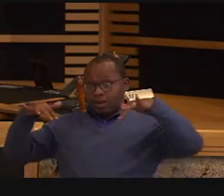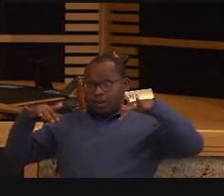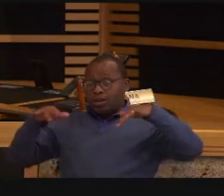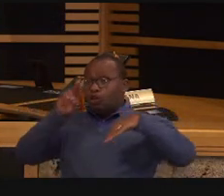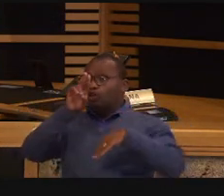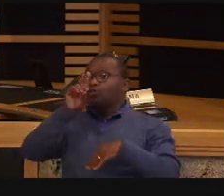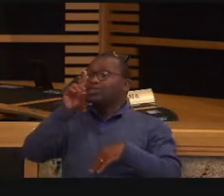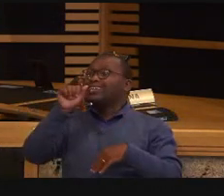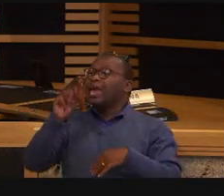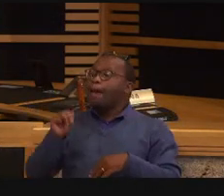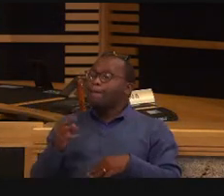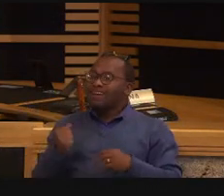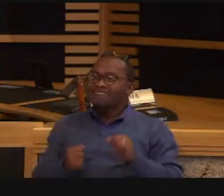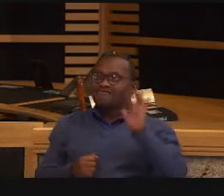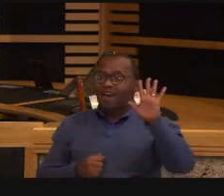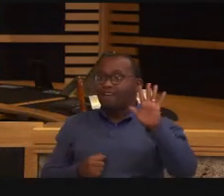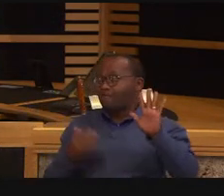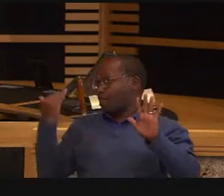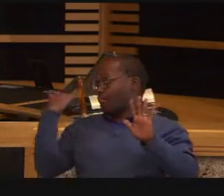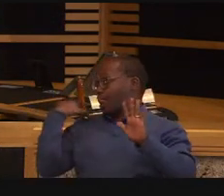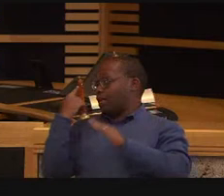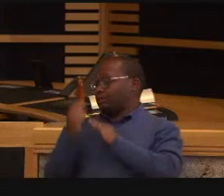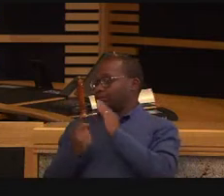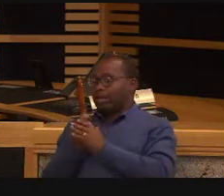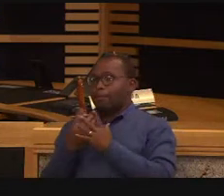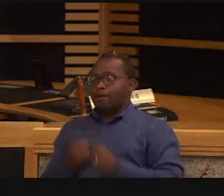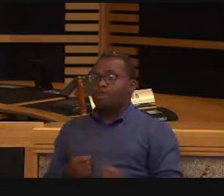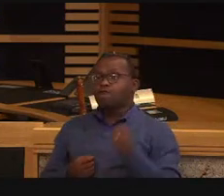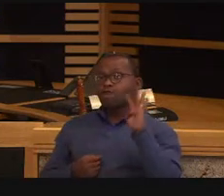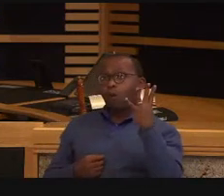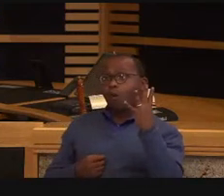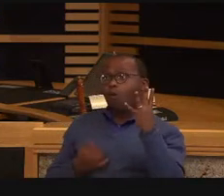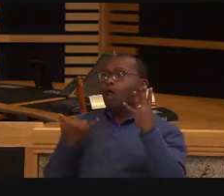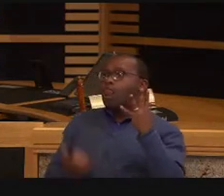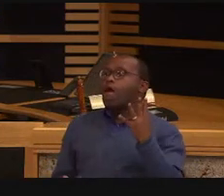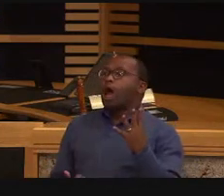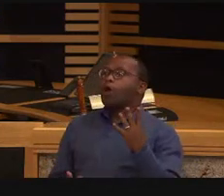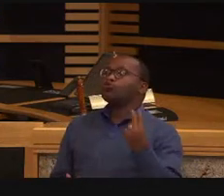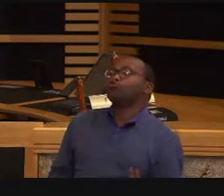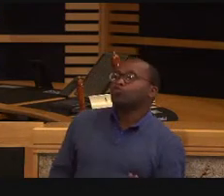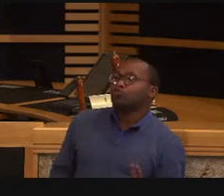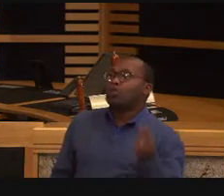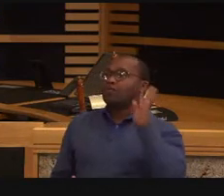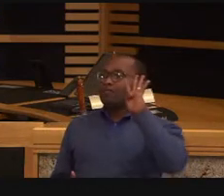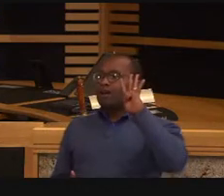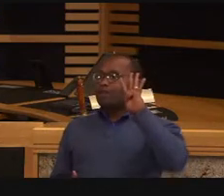term, they were having about four. Ngoku bana two.